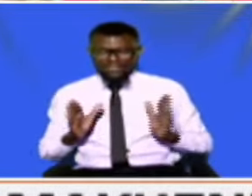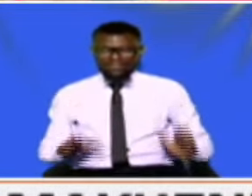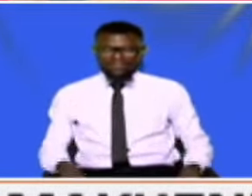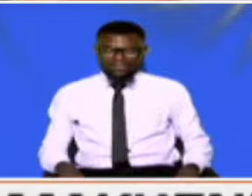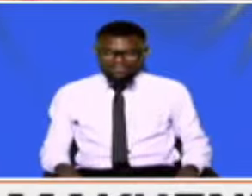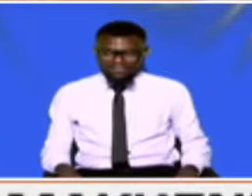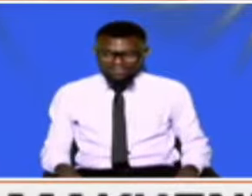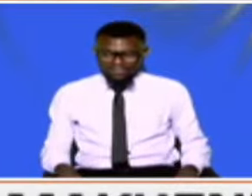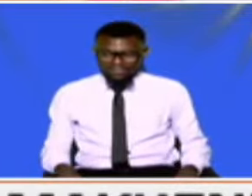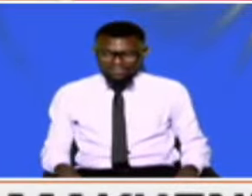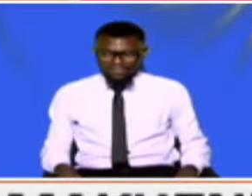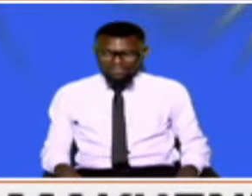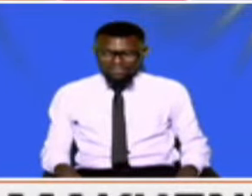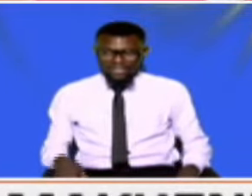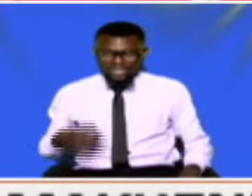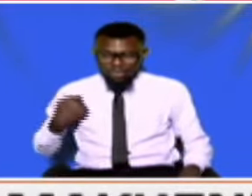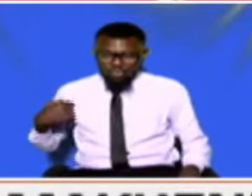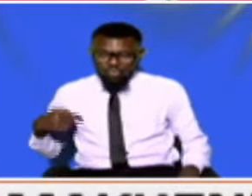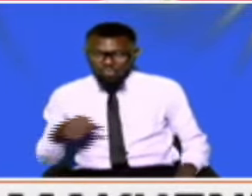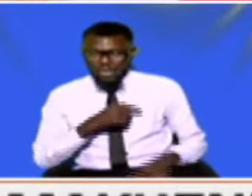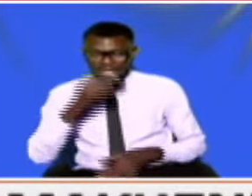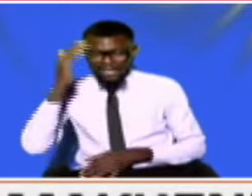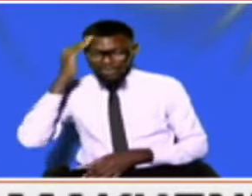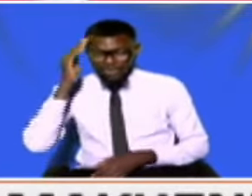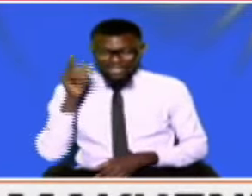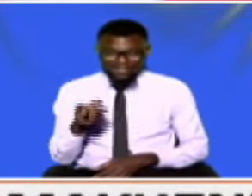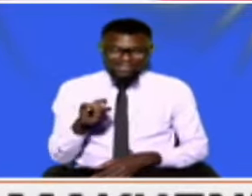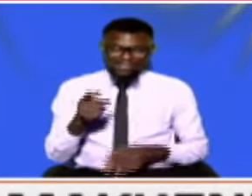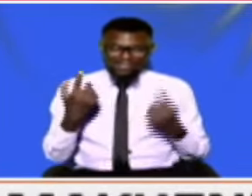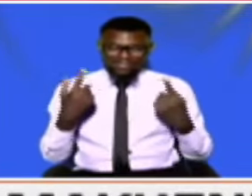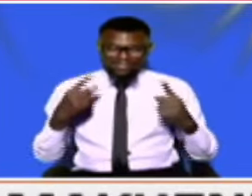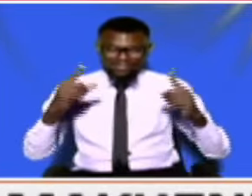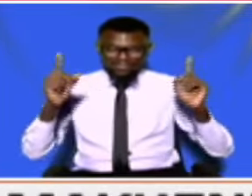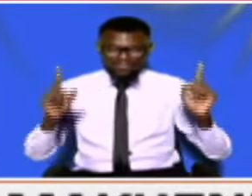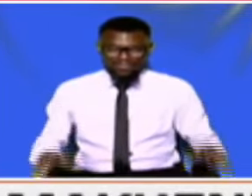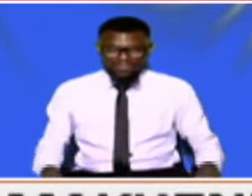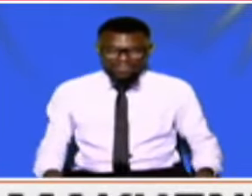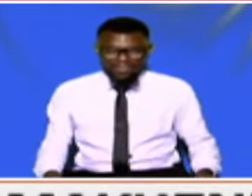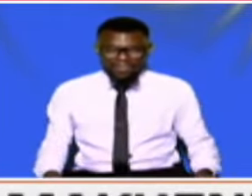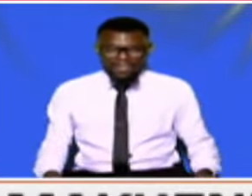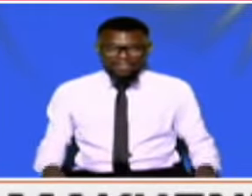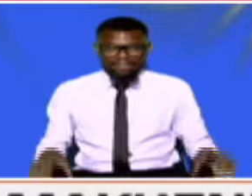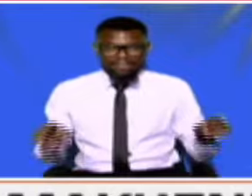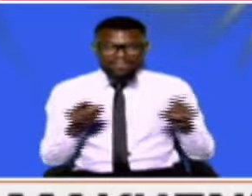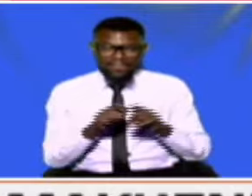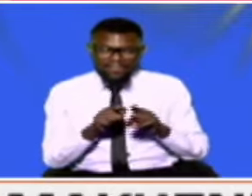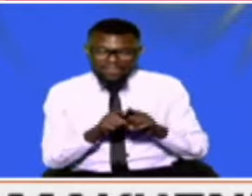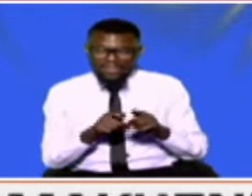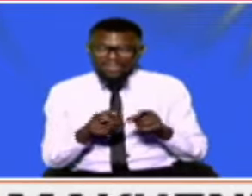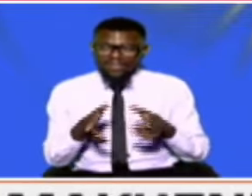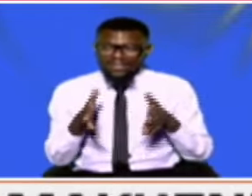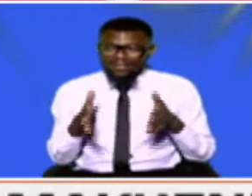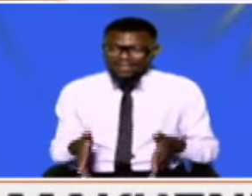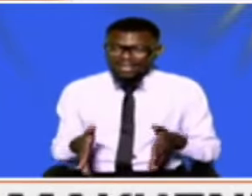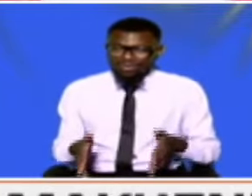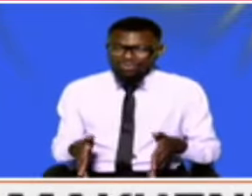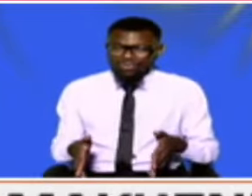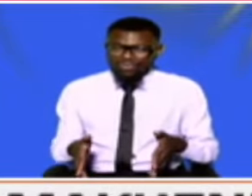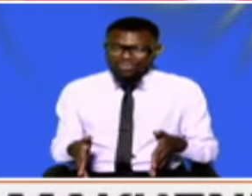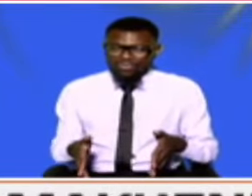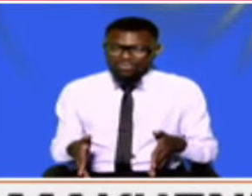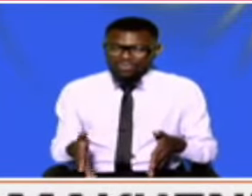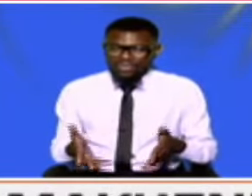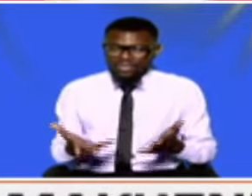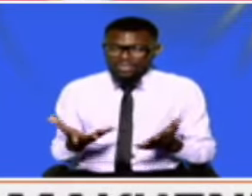3,215 mothers, and we can say we never had challenges. And that's why I said the near misses, which we managed to prevent, it